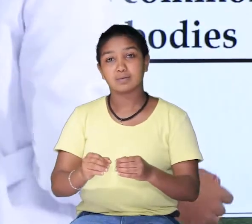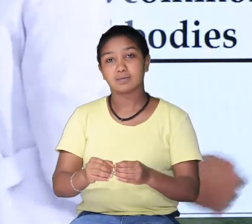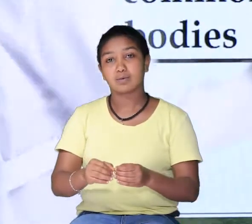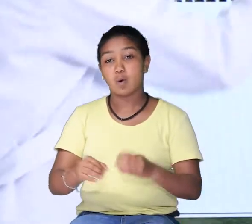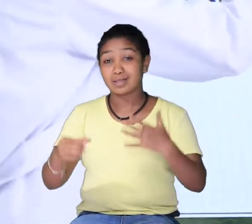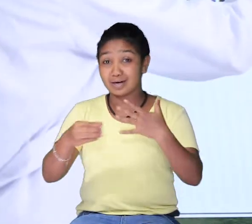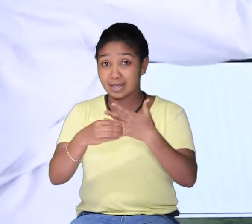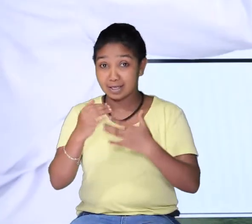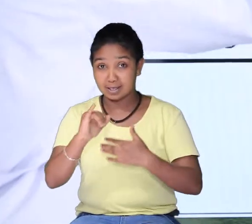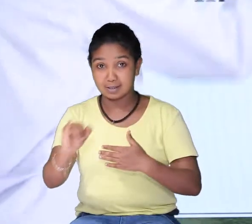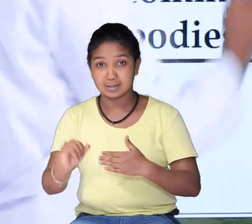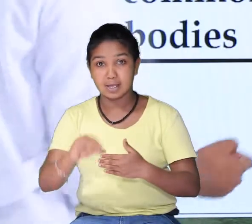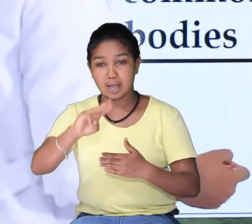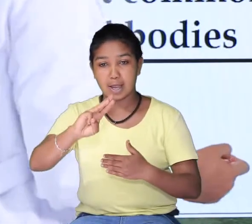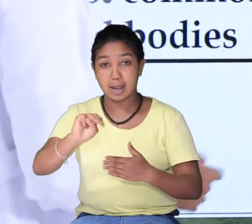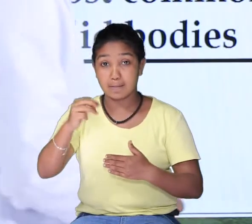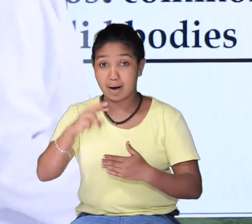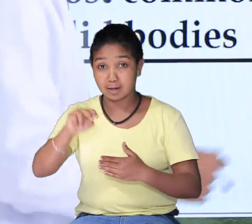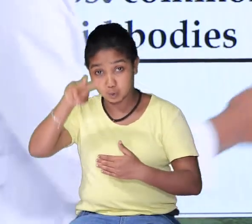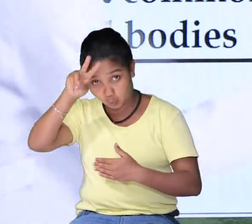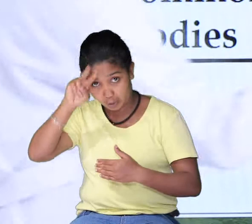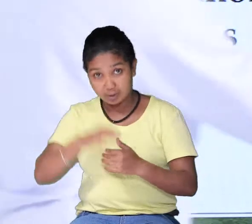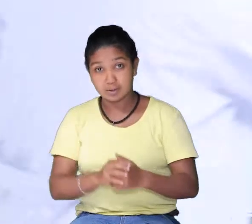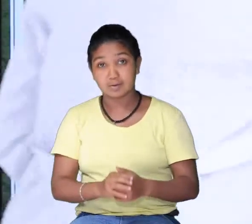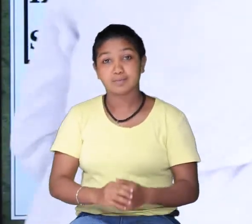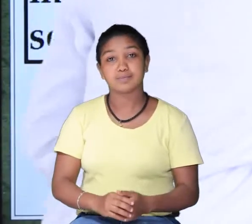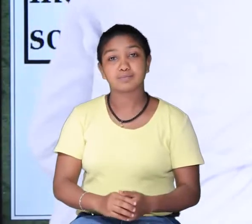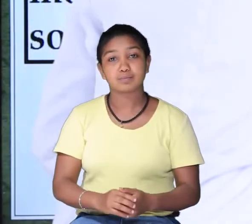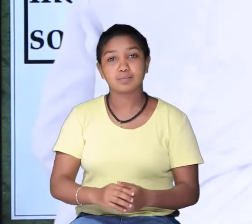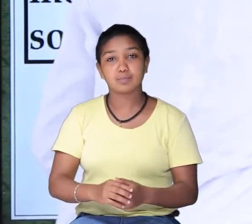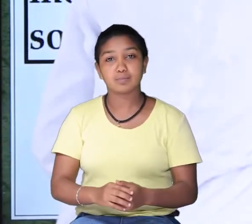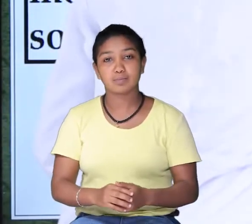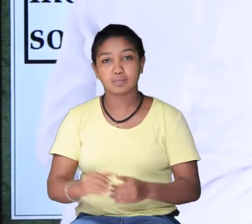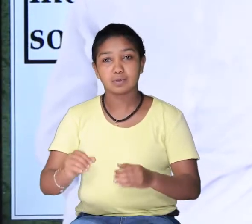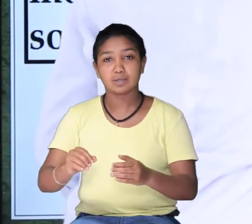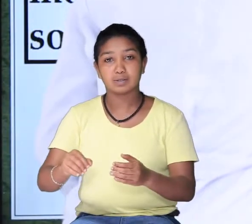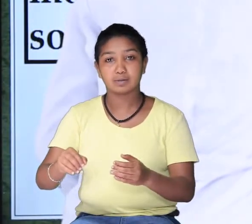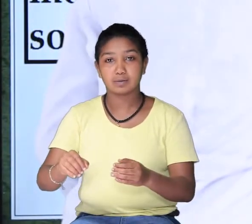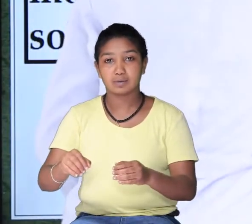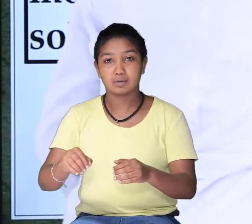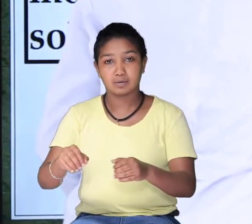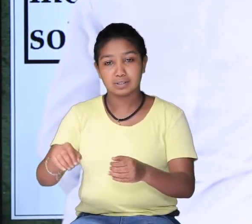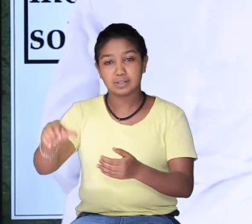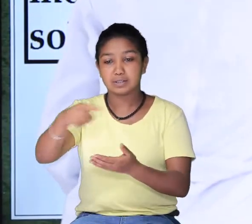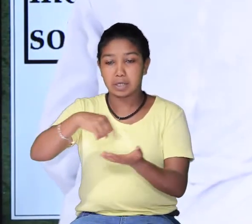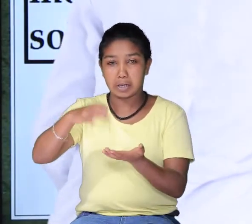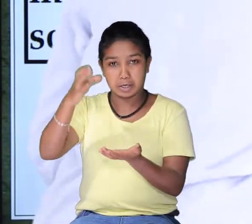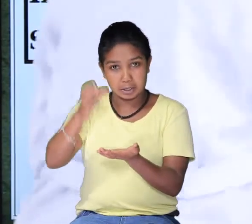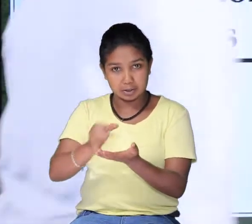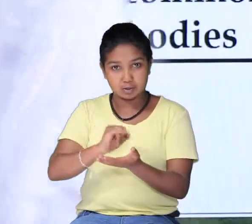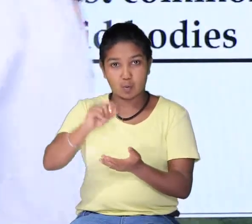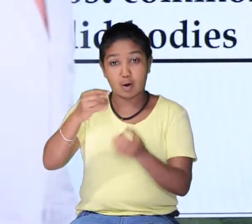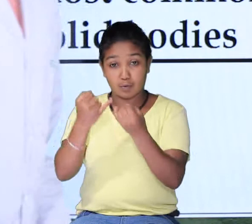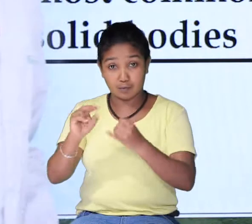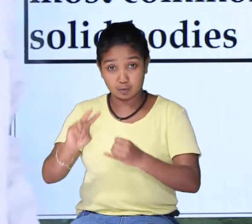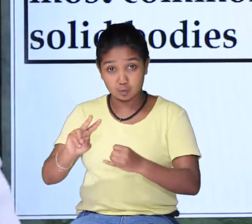or a ring is mr squared. The moment of inertia of a disk or solid cylinder is given to be 1 over